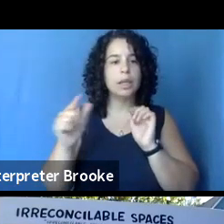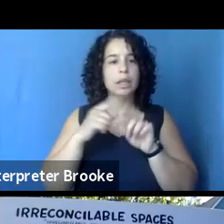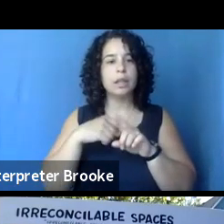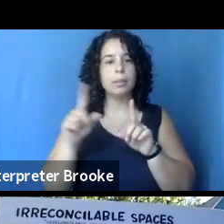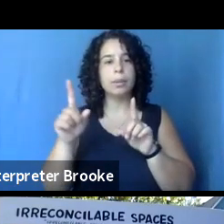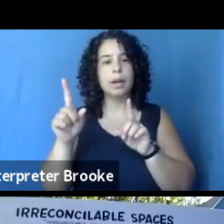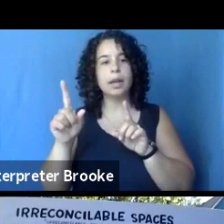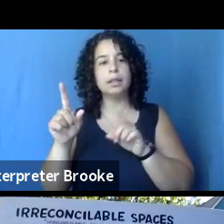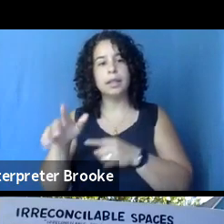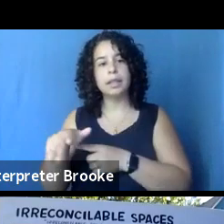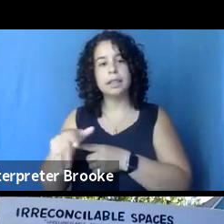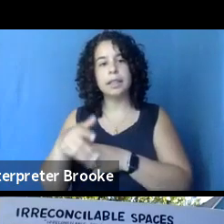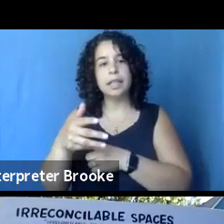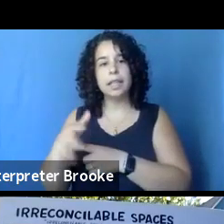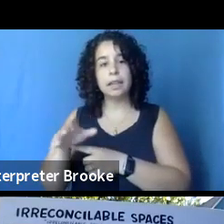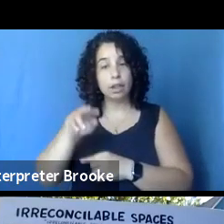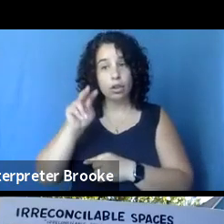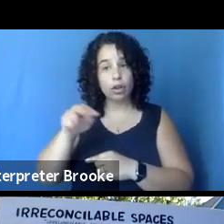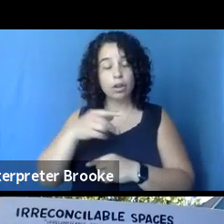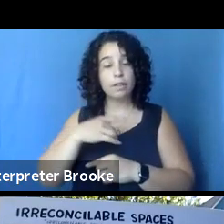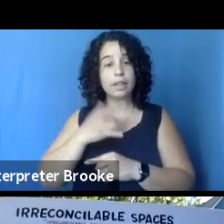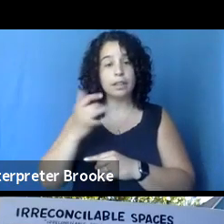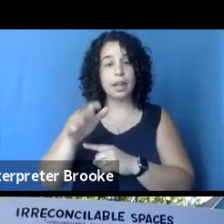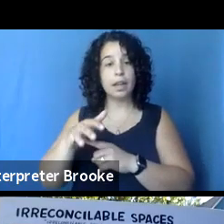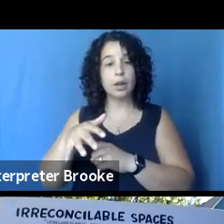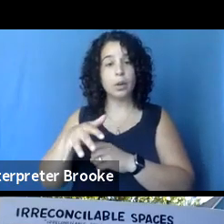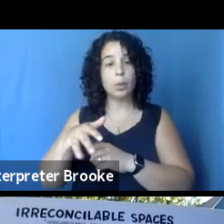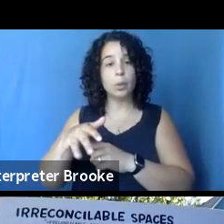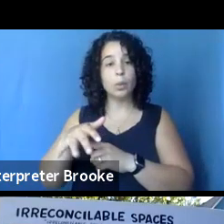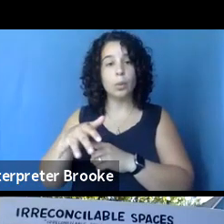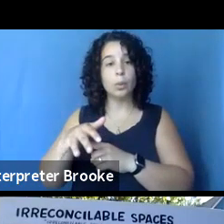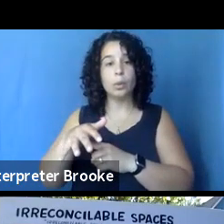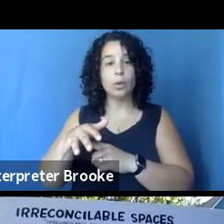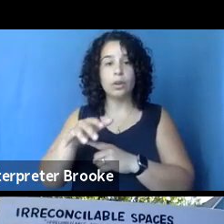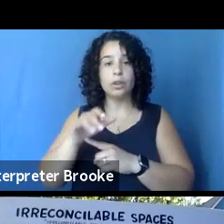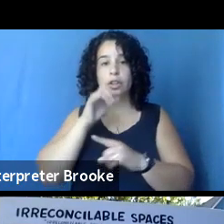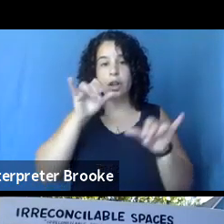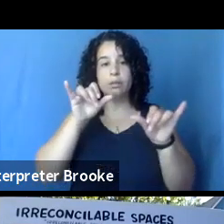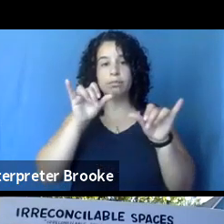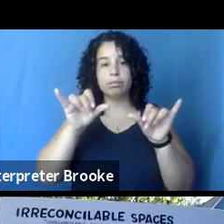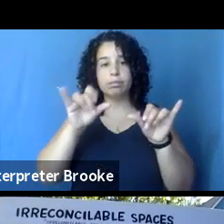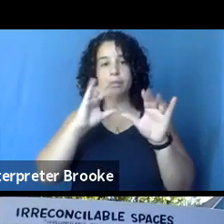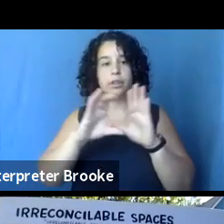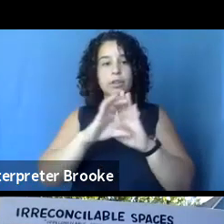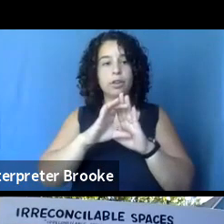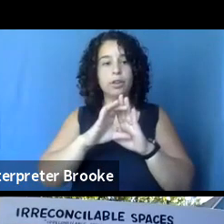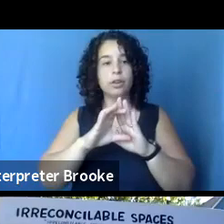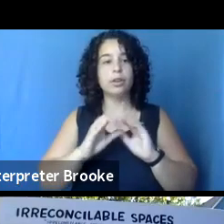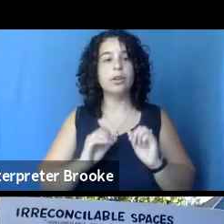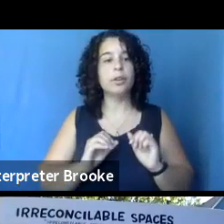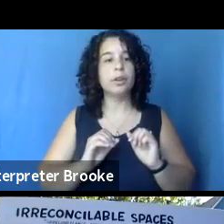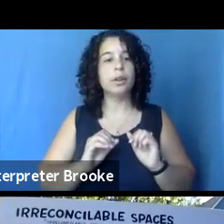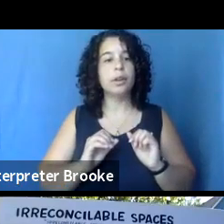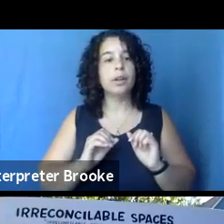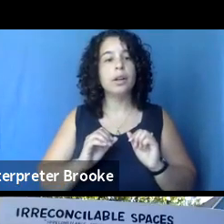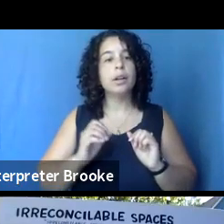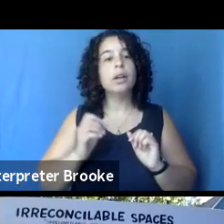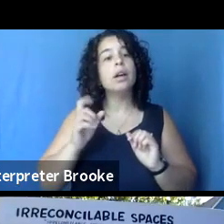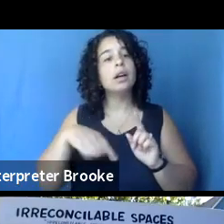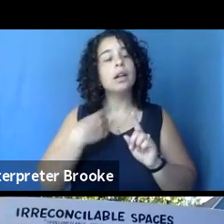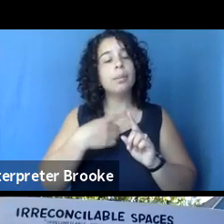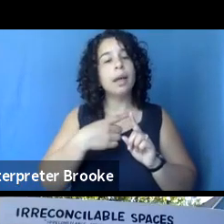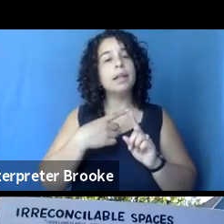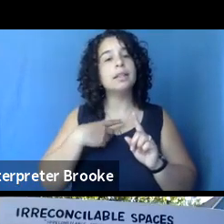when I look at them. And I I'm further away from my computer, so I'm